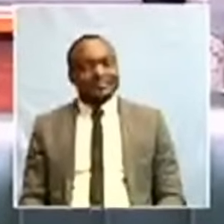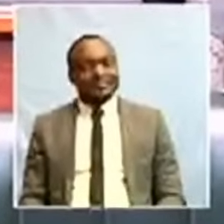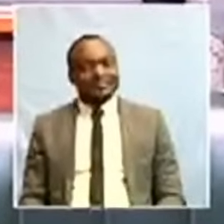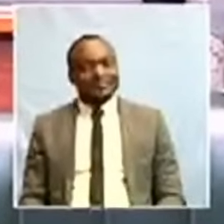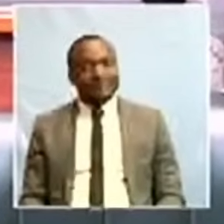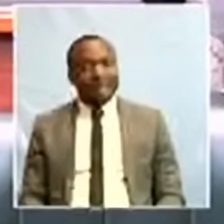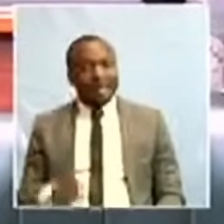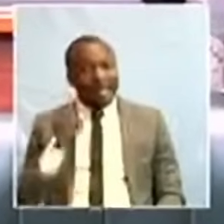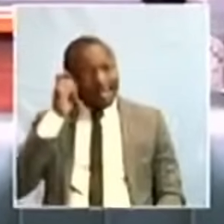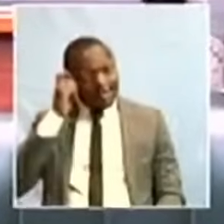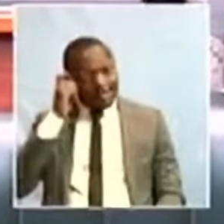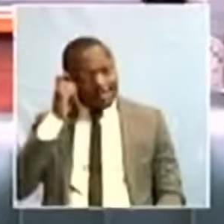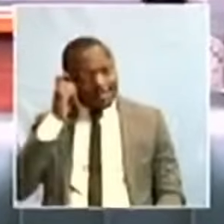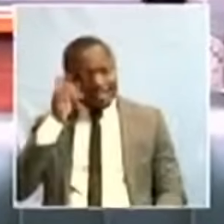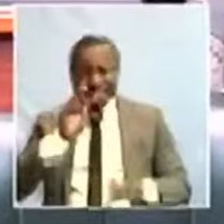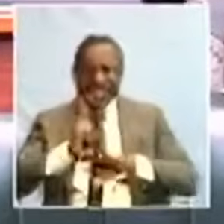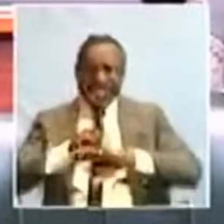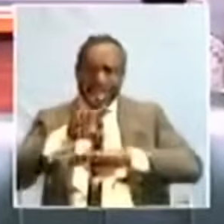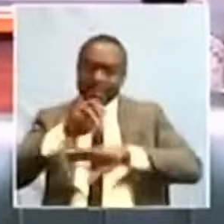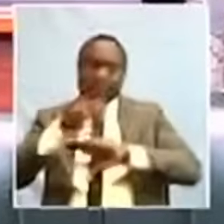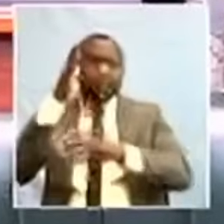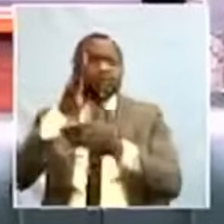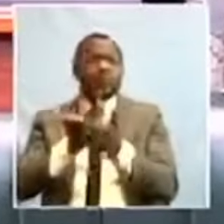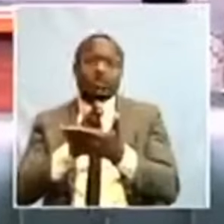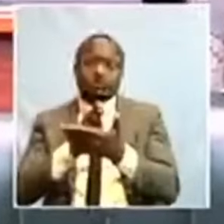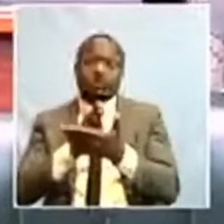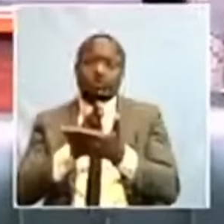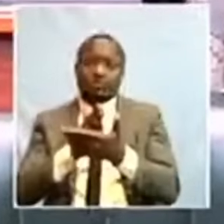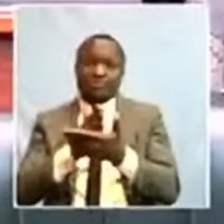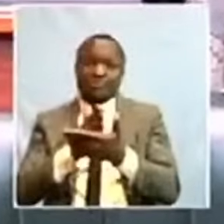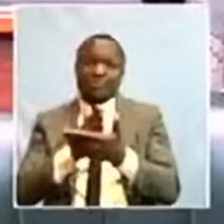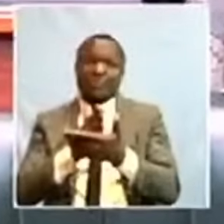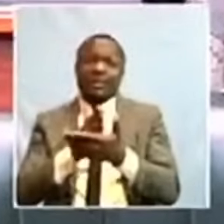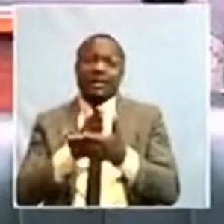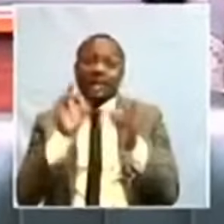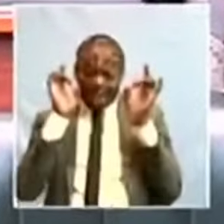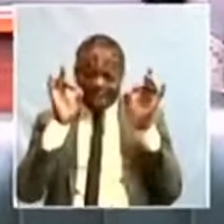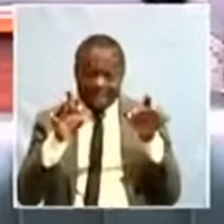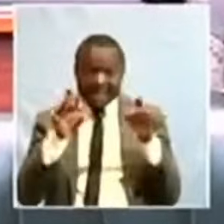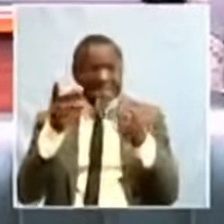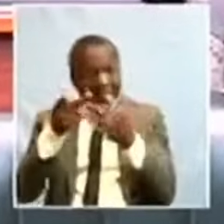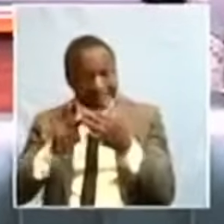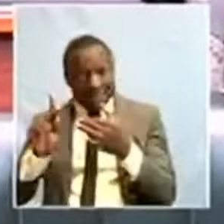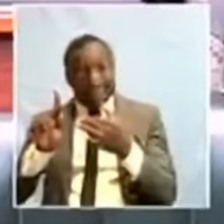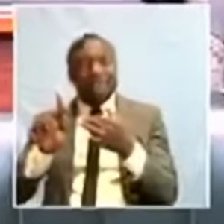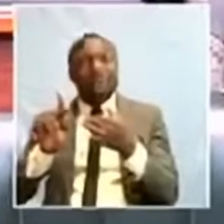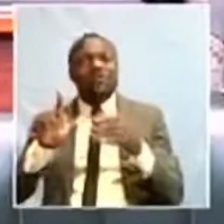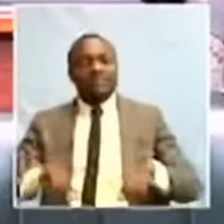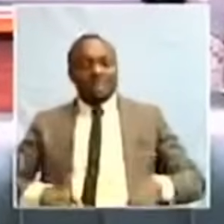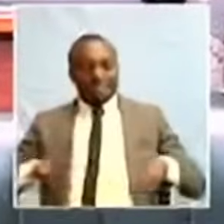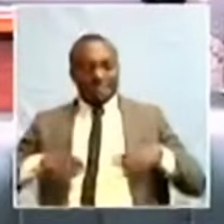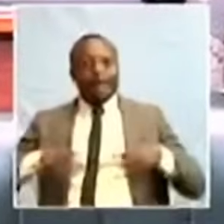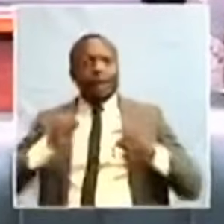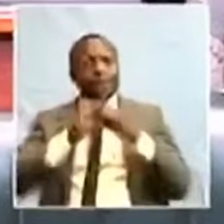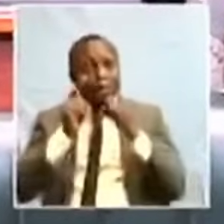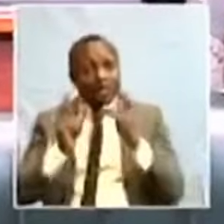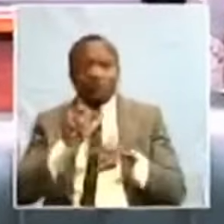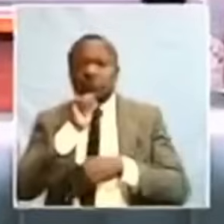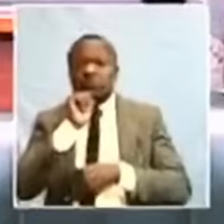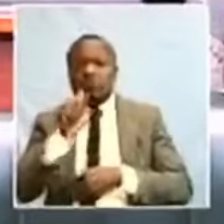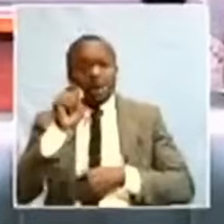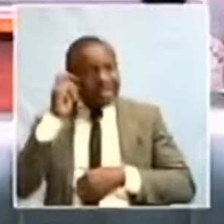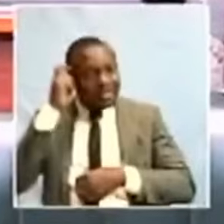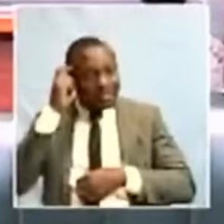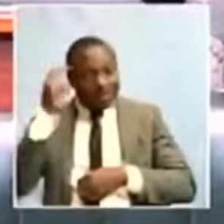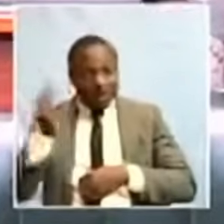So I think the counsel is stop being bitter. It is part of life. It's part of life. But don't think